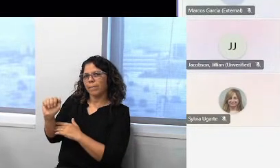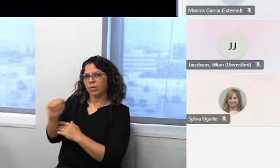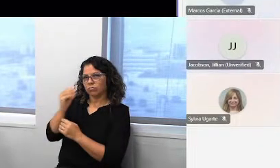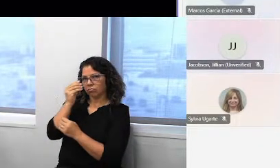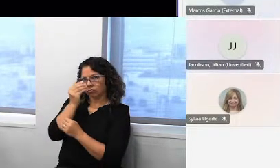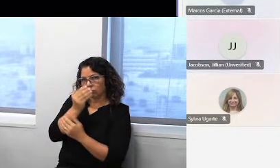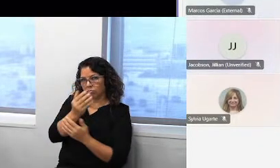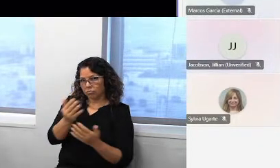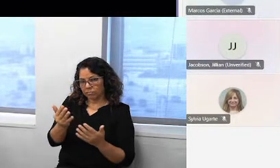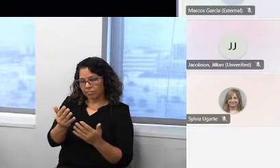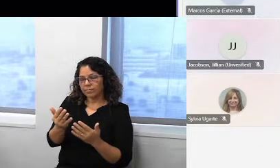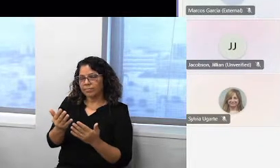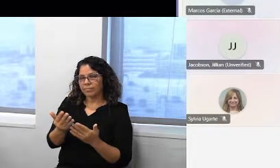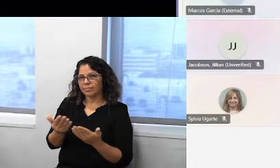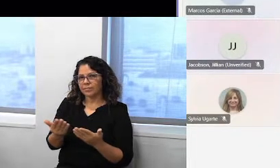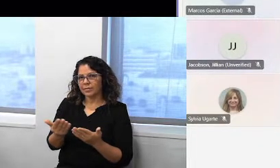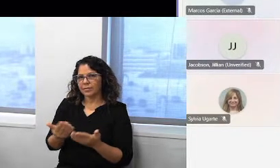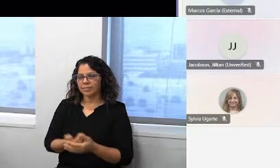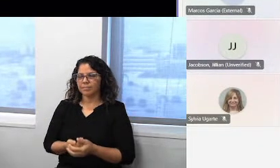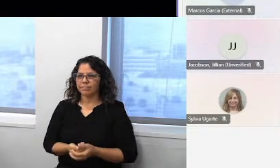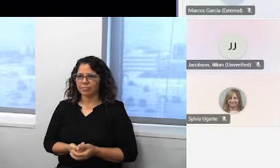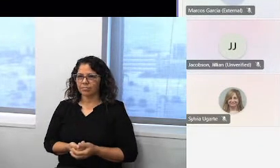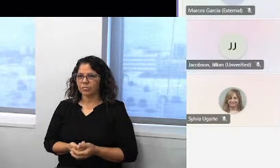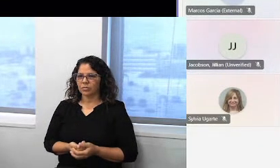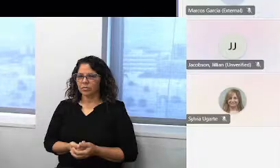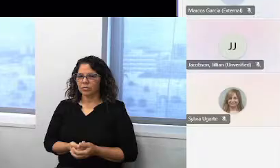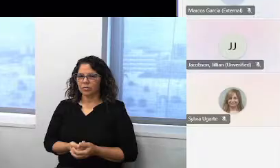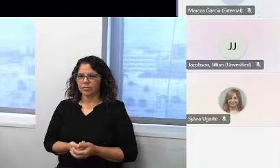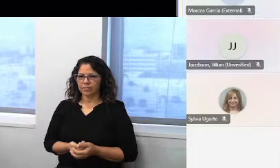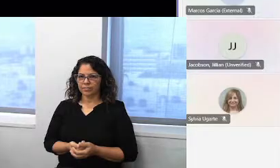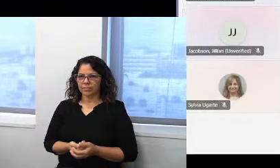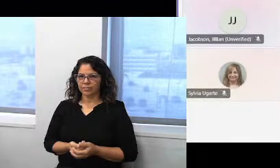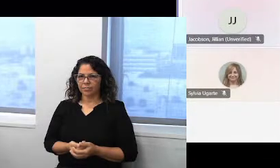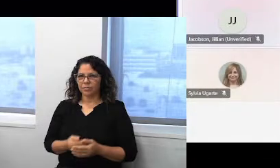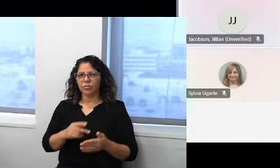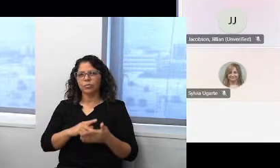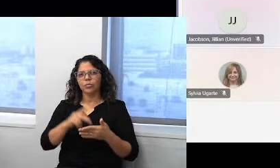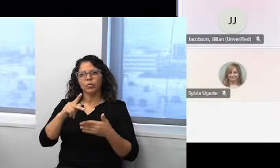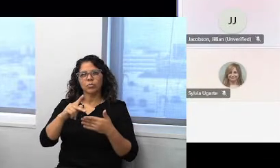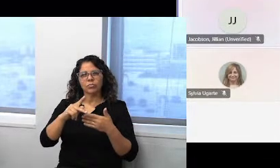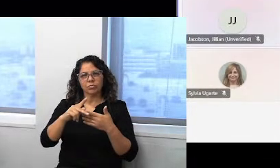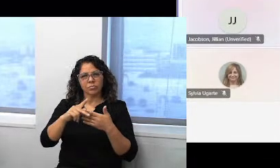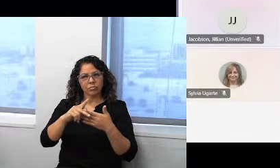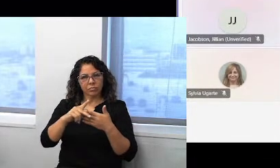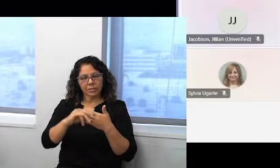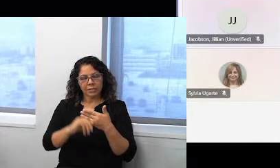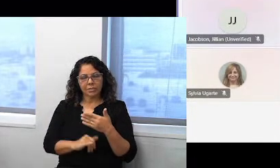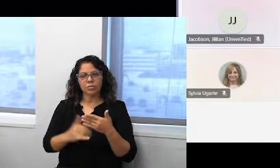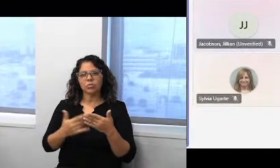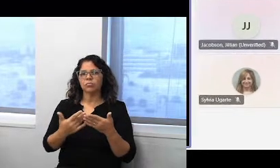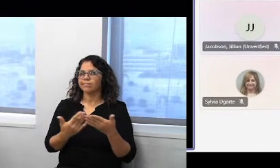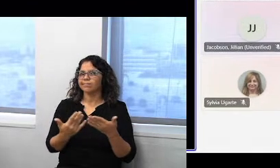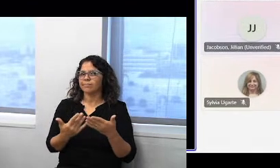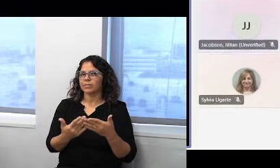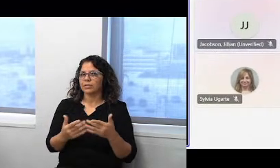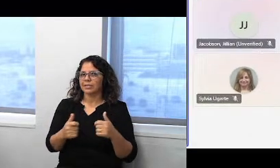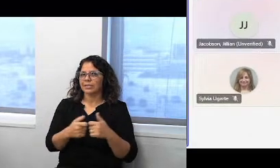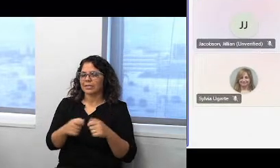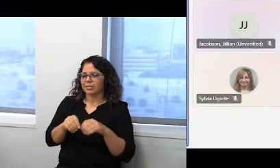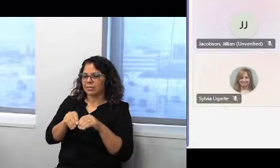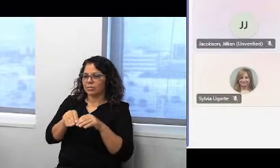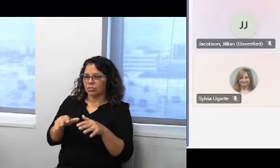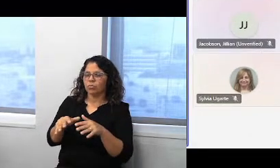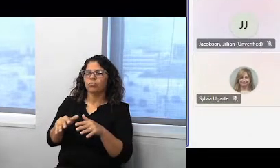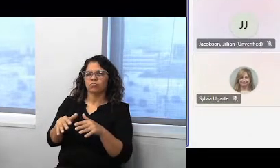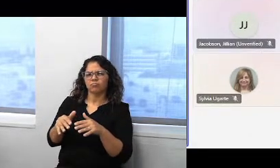that pretty much the transmission projects that have been cited in the PSP for, the ones that